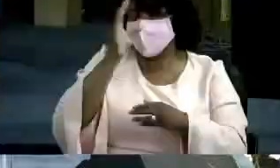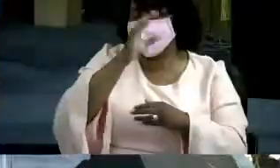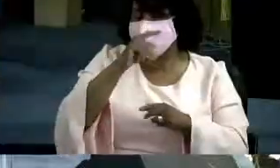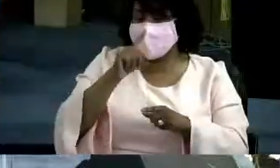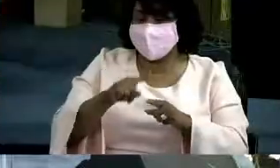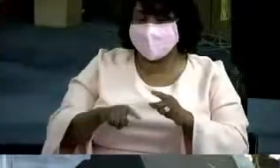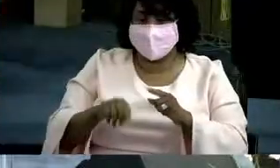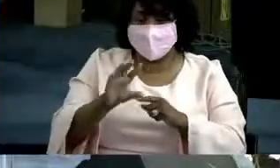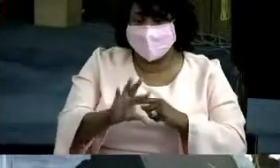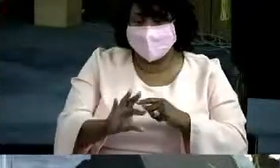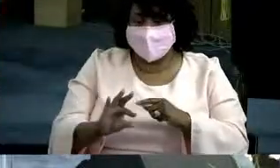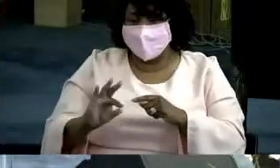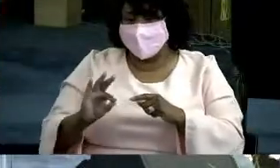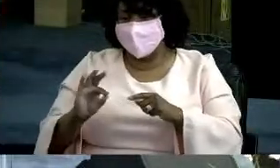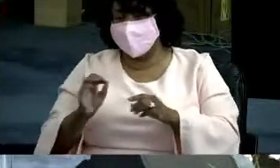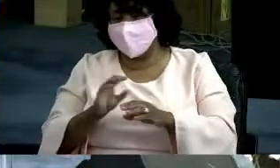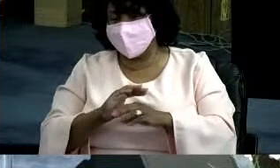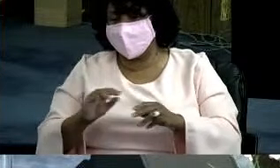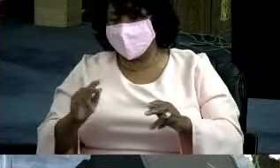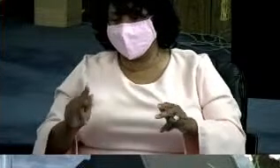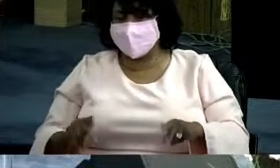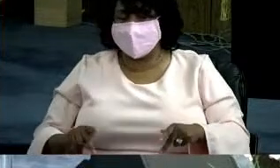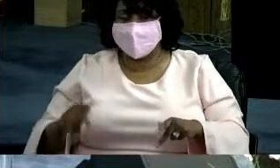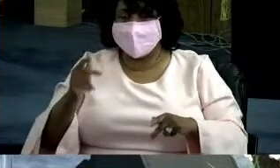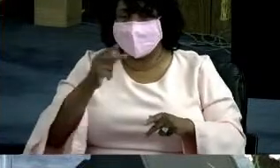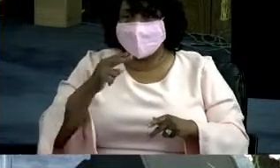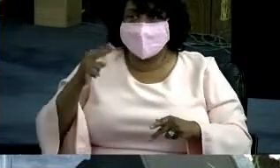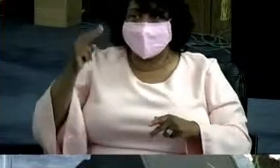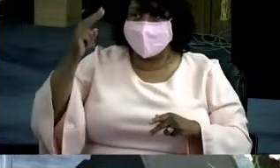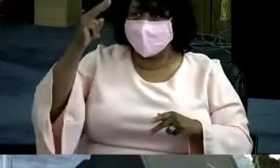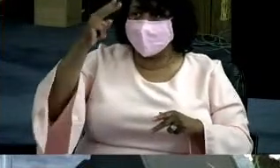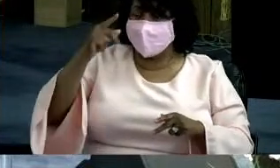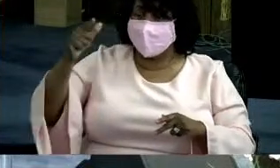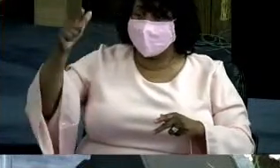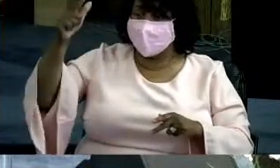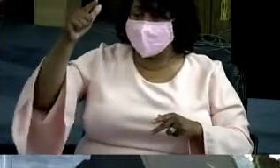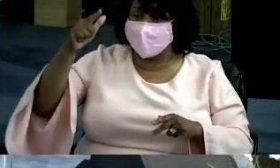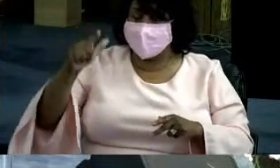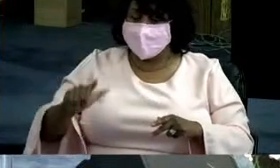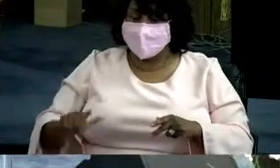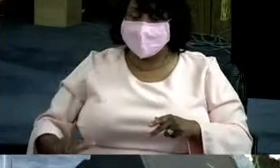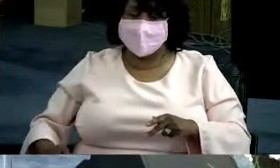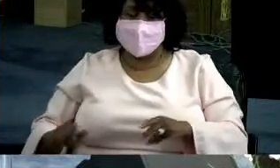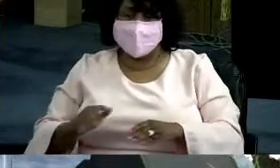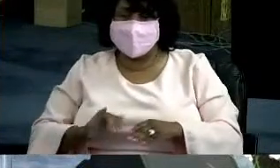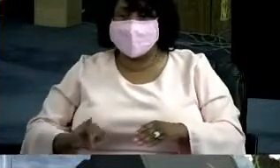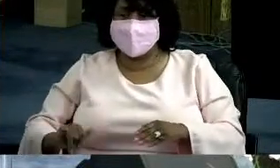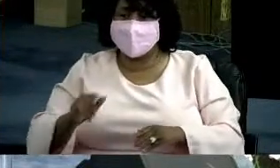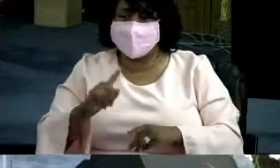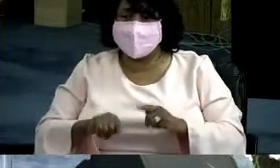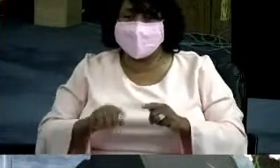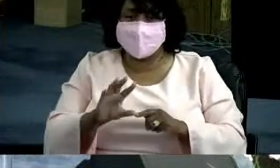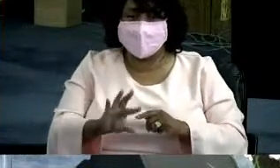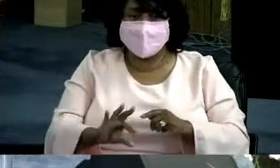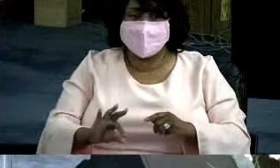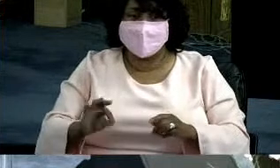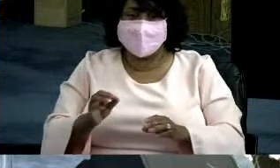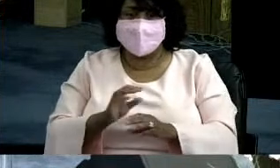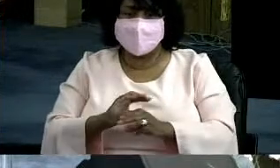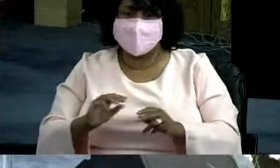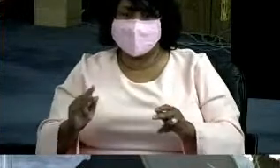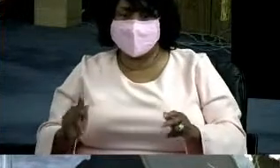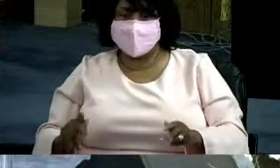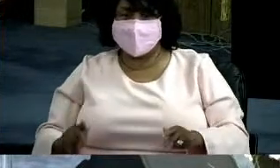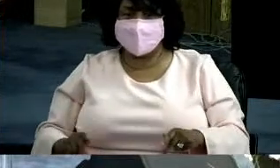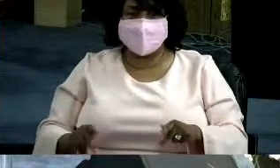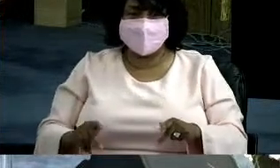find nobody. Looked high and low, still couldn't find